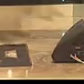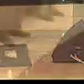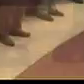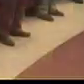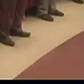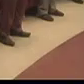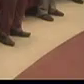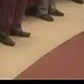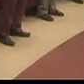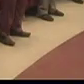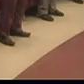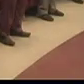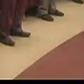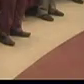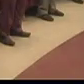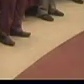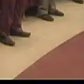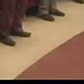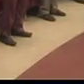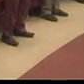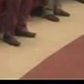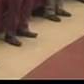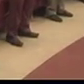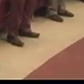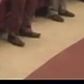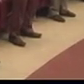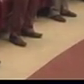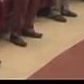Jesus' name we pray.